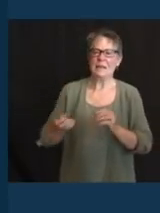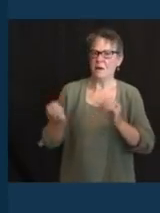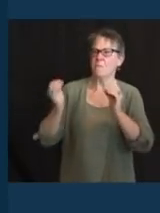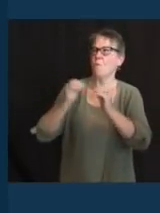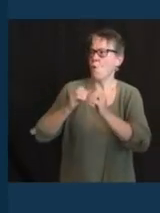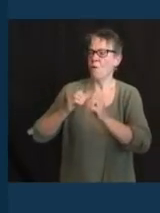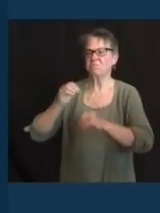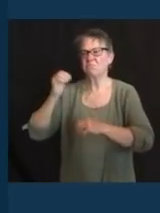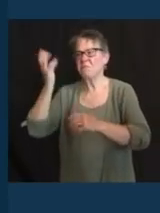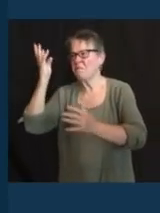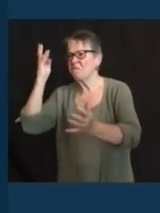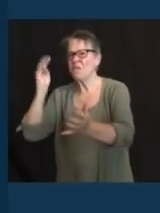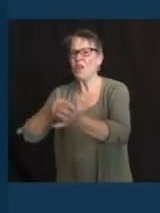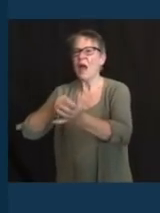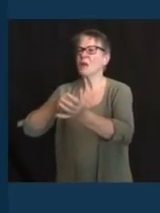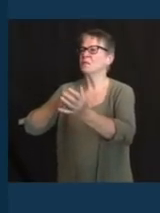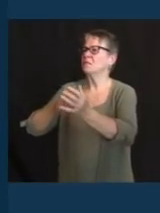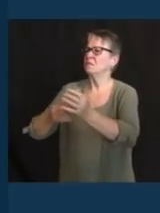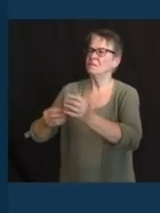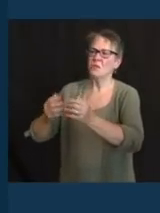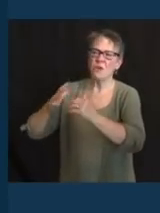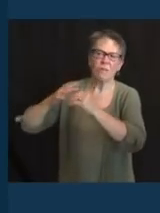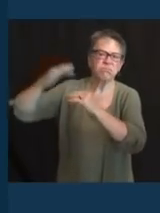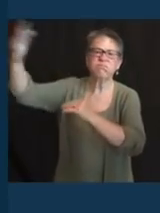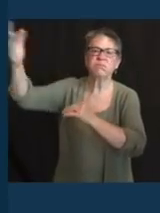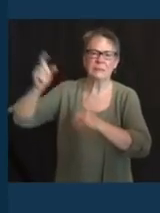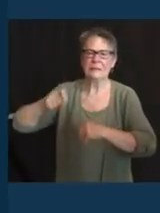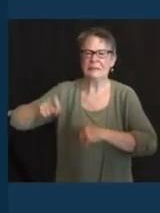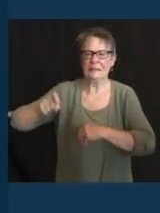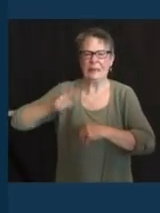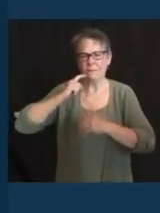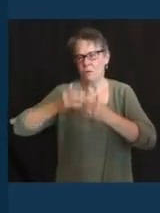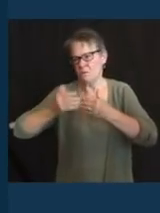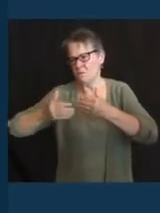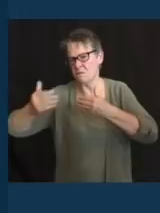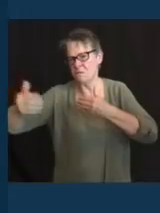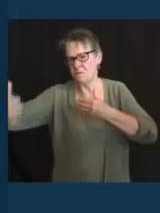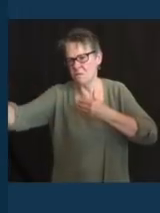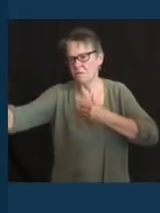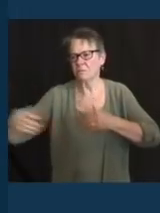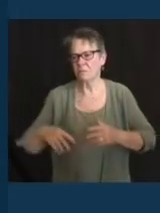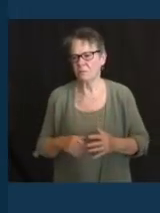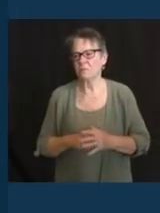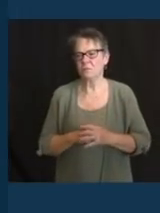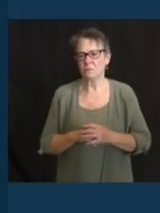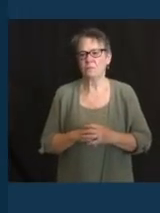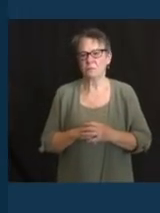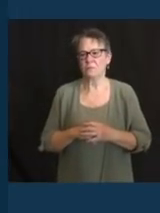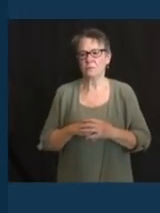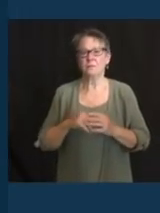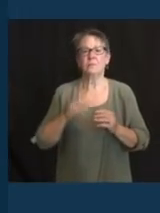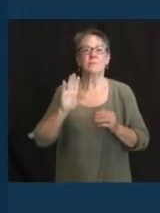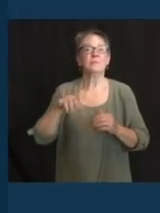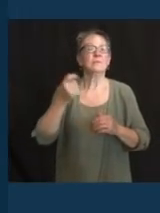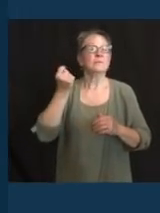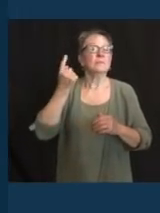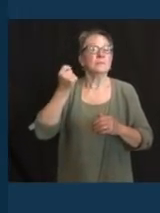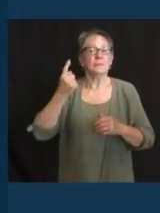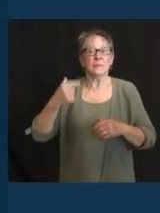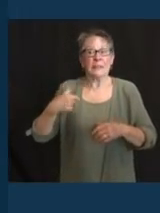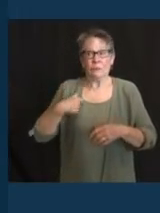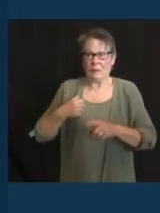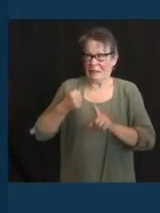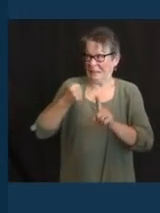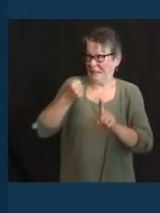should COVID-19 begin to make a second tour of New Jersey. And we have every confidence we'll be able to find the